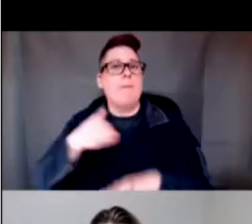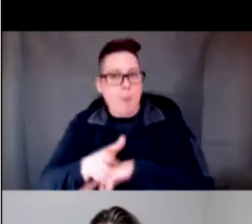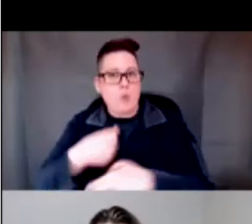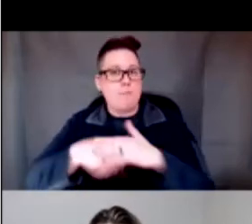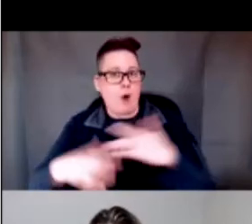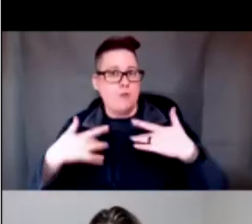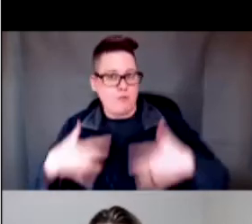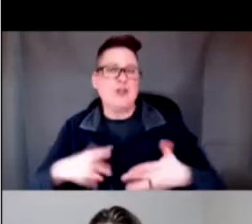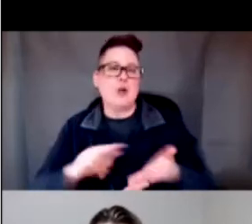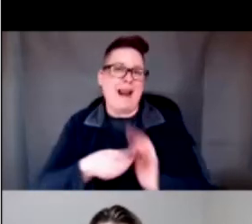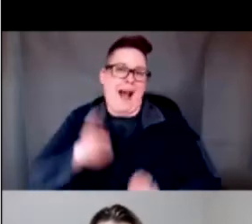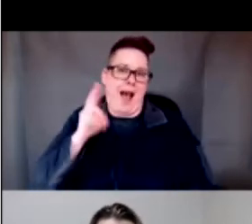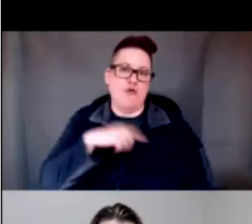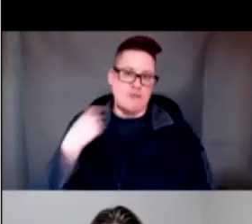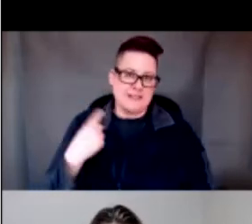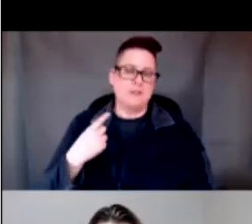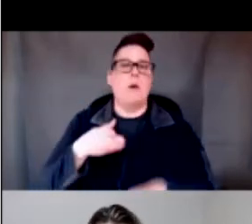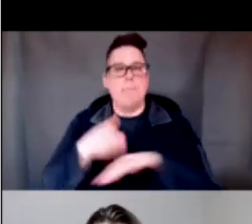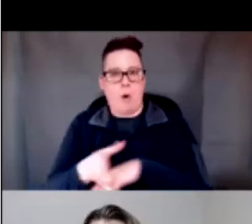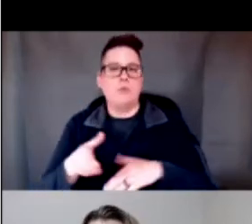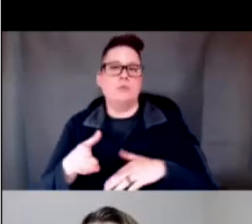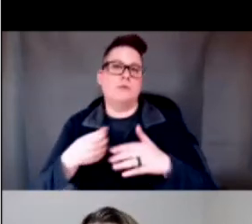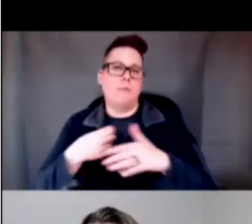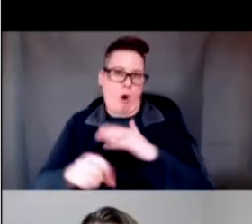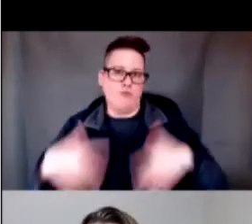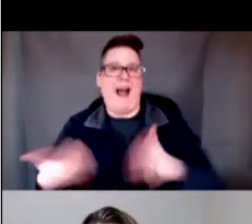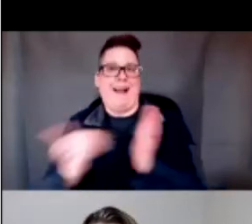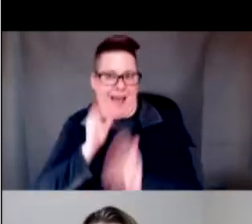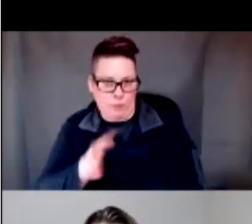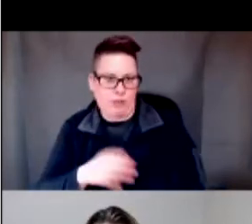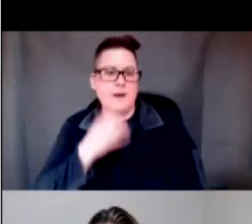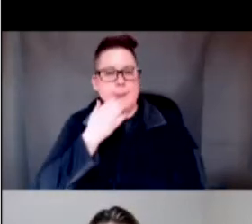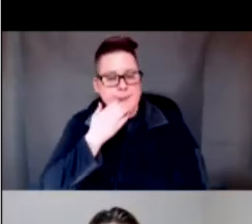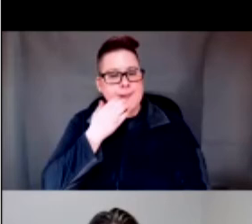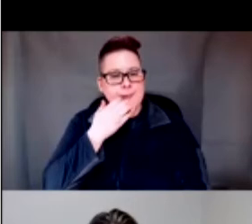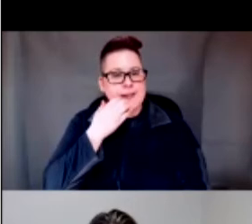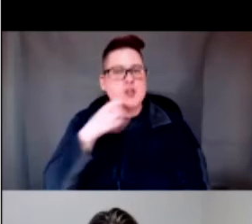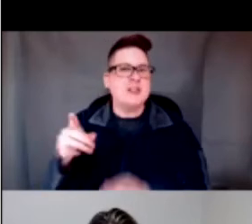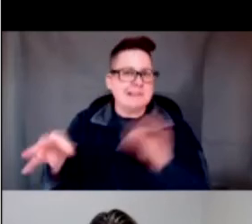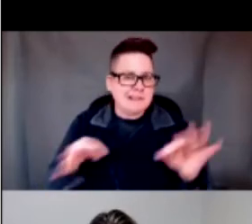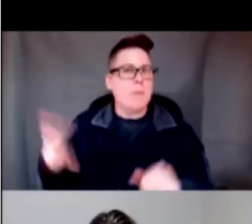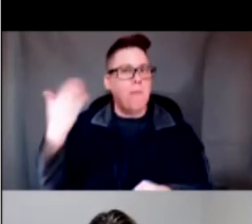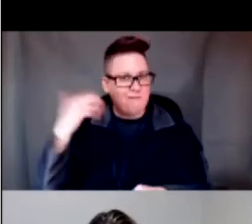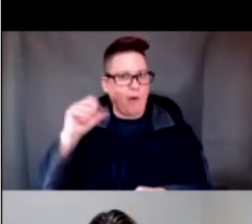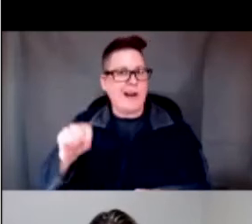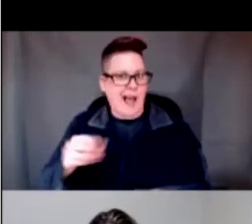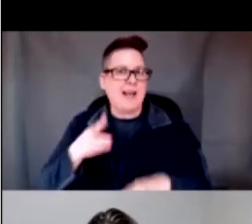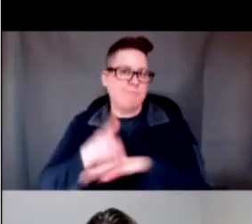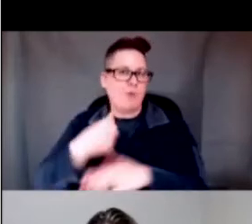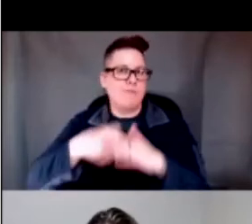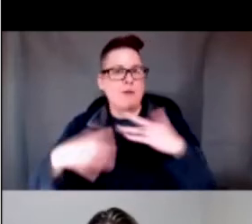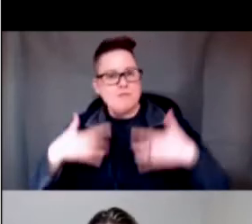them at higher risk for having postpartum depression again. She described her experience with postpartum depression